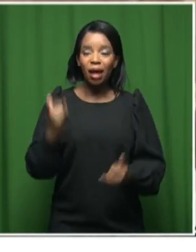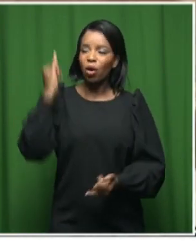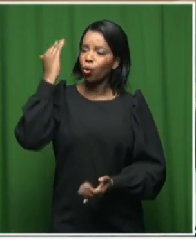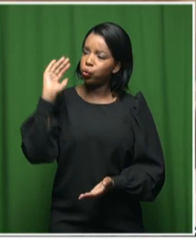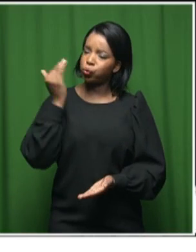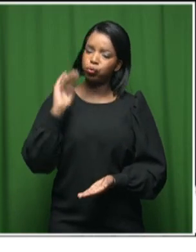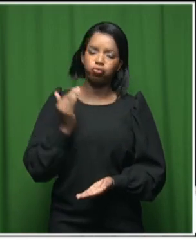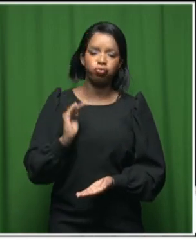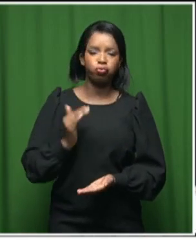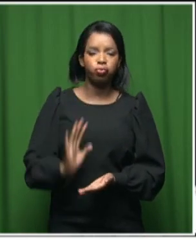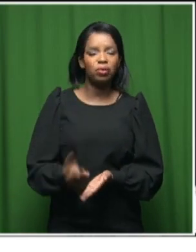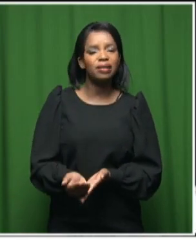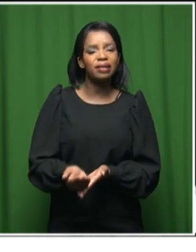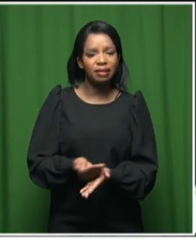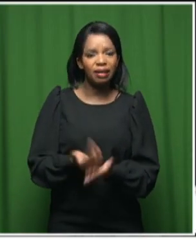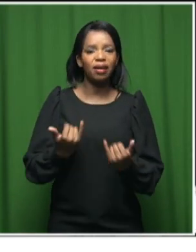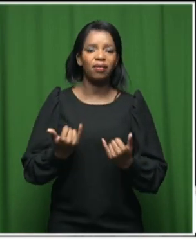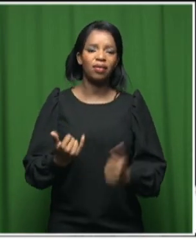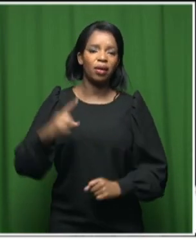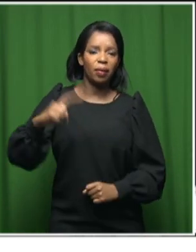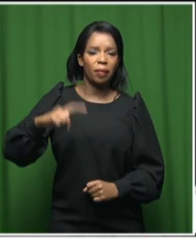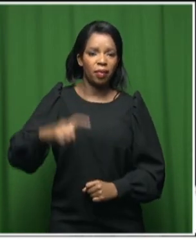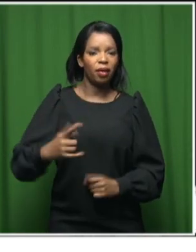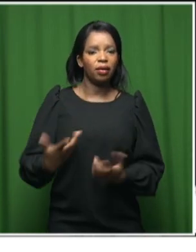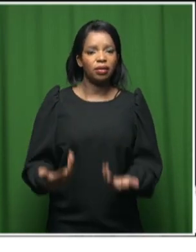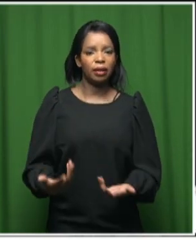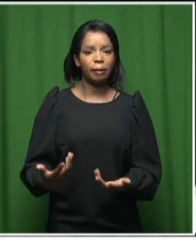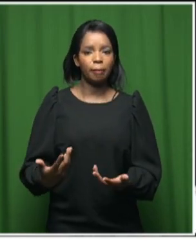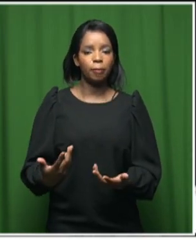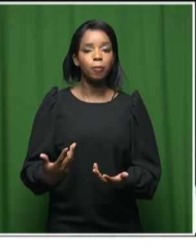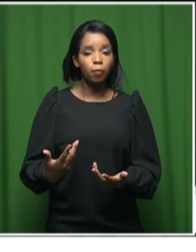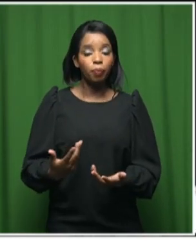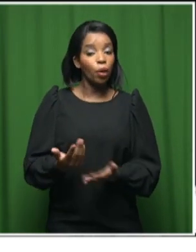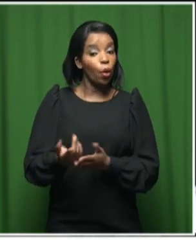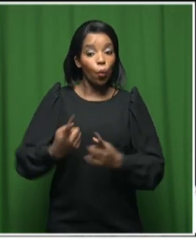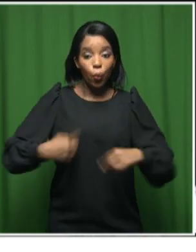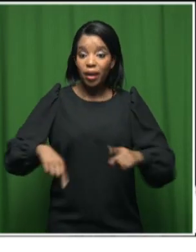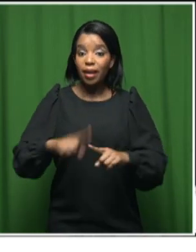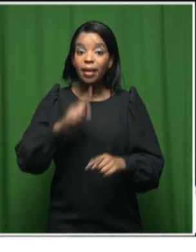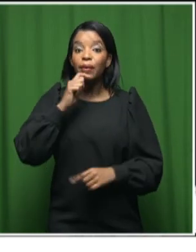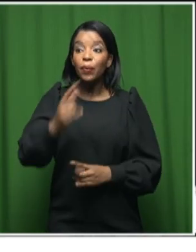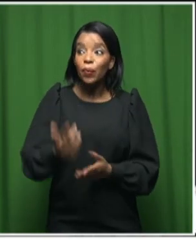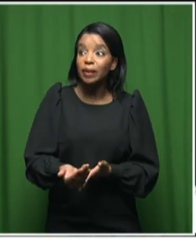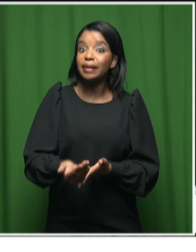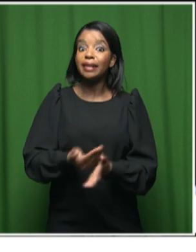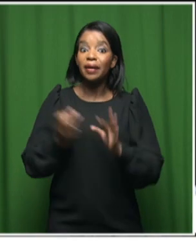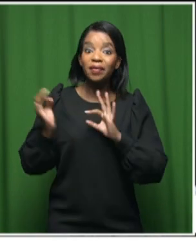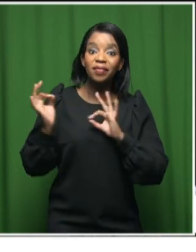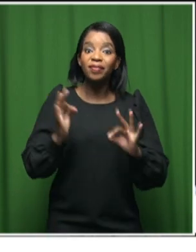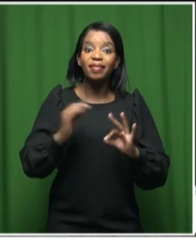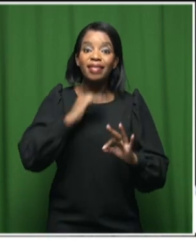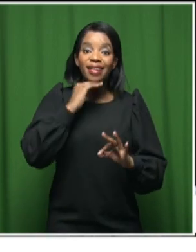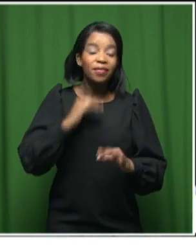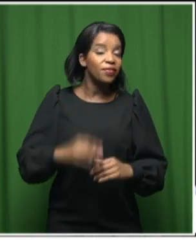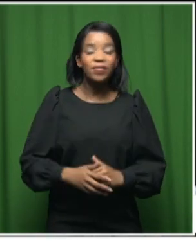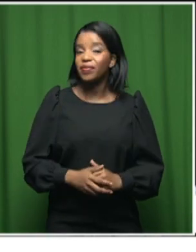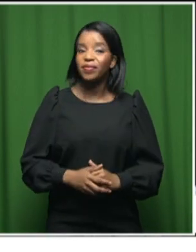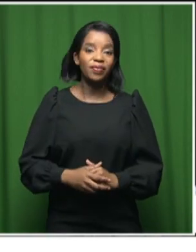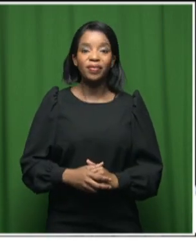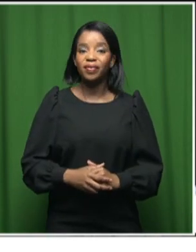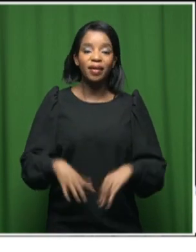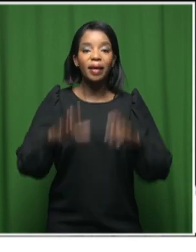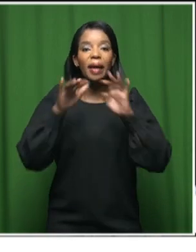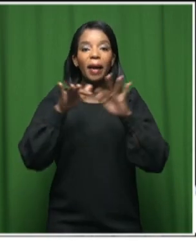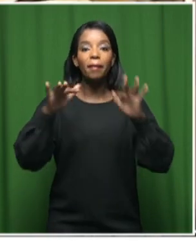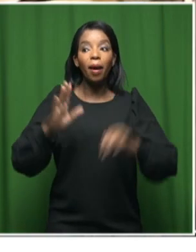also saving. We have a saving challenge. People are not saving enough. When interest rates increases, those who have monies in